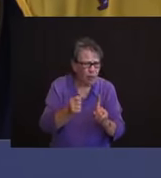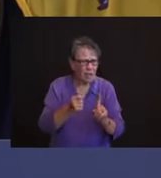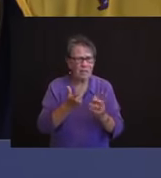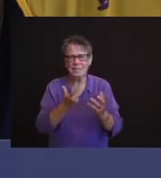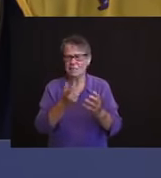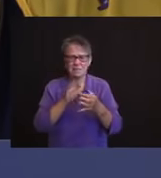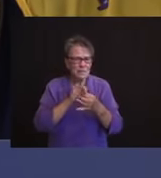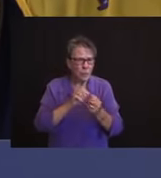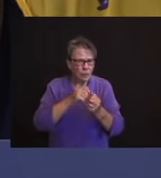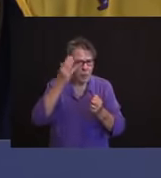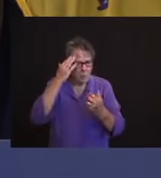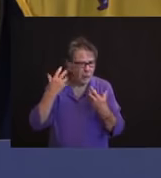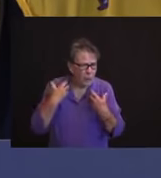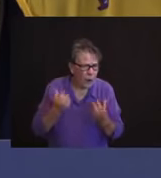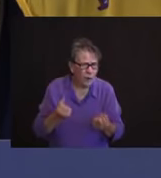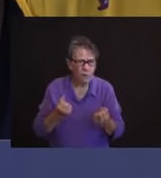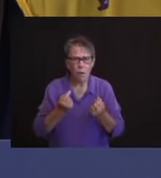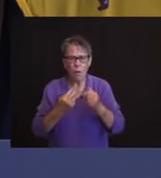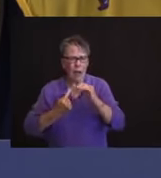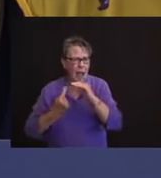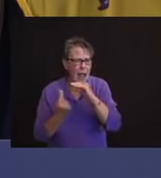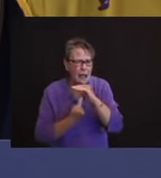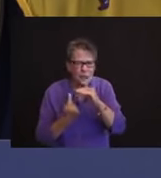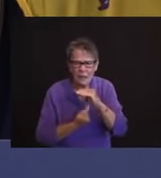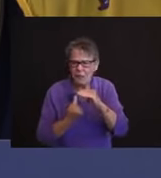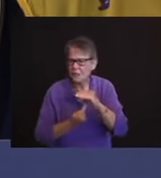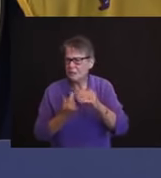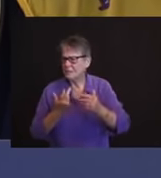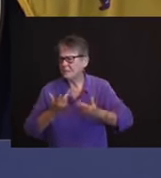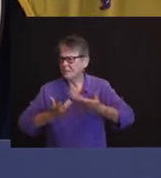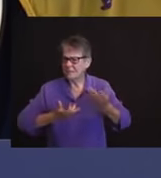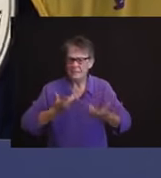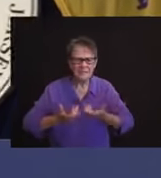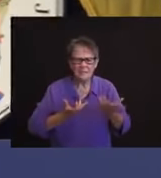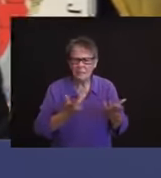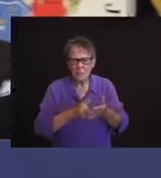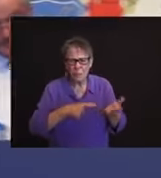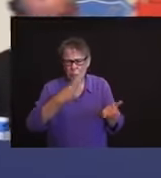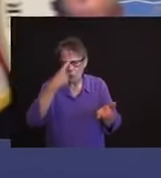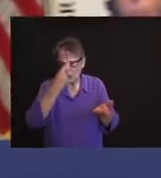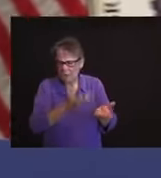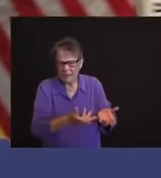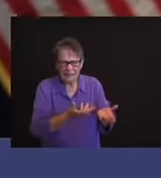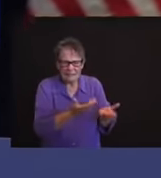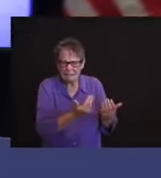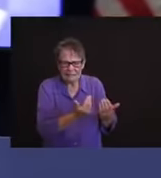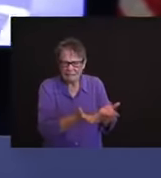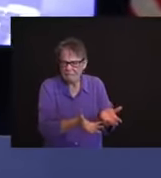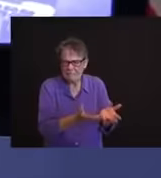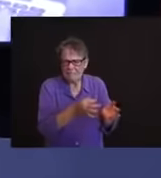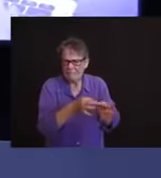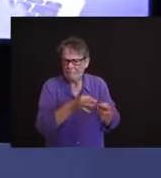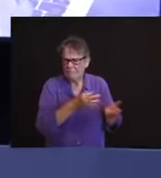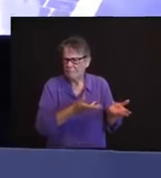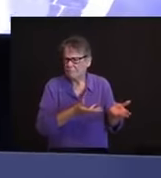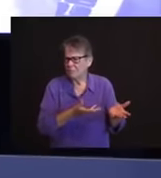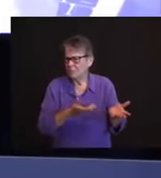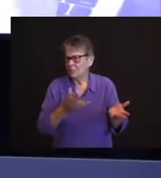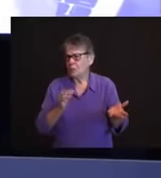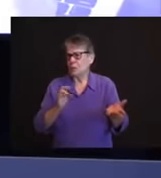role models and services that are in one's life. But any more color you've got on that? Yeah, obviously we're looking at, it's a confluence